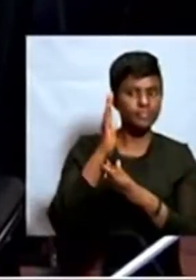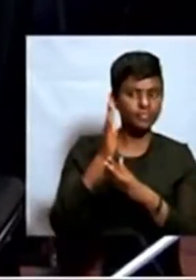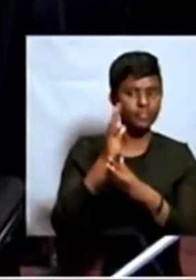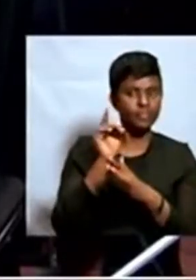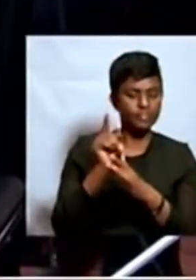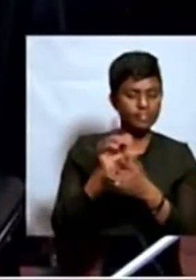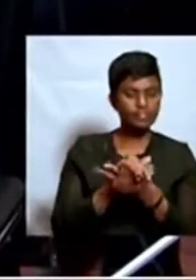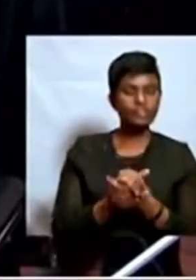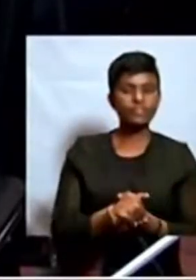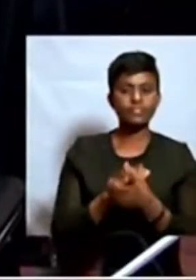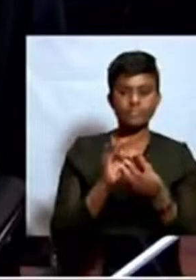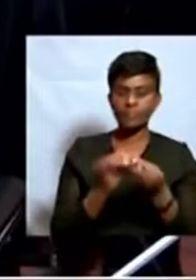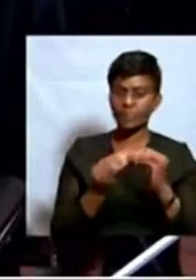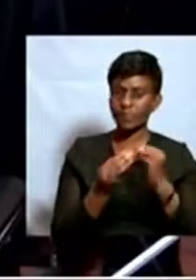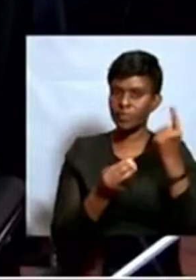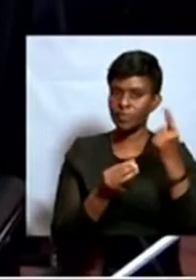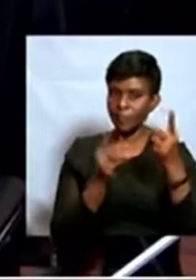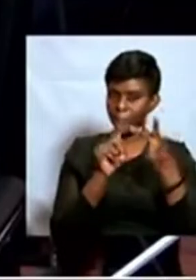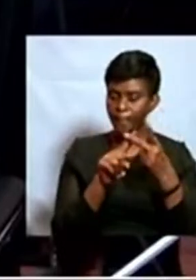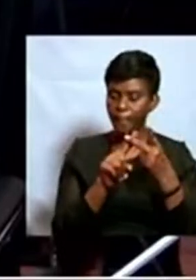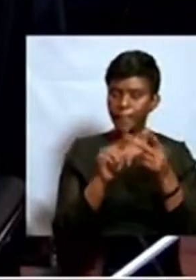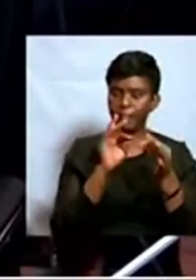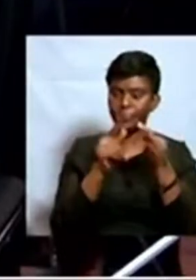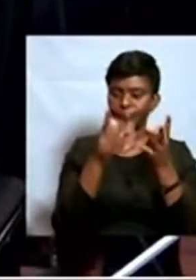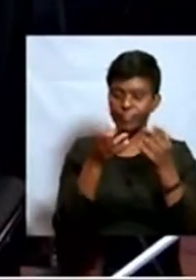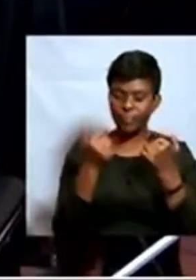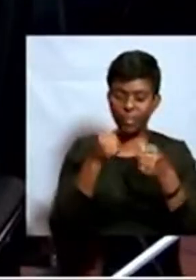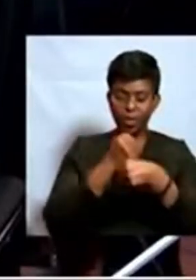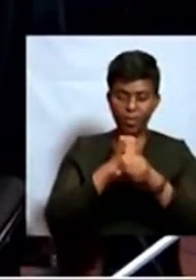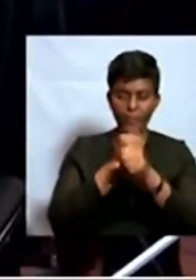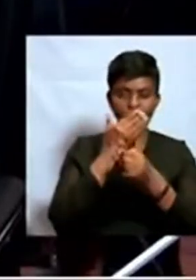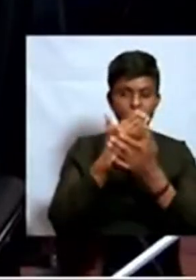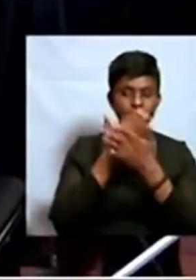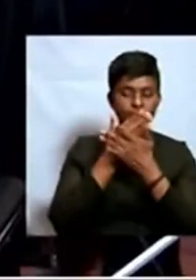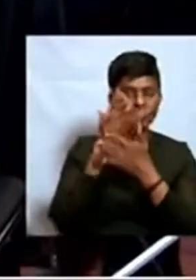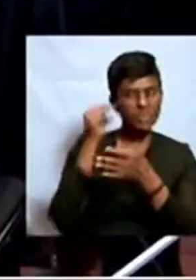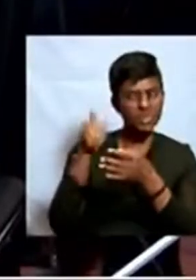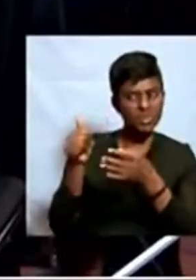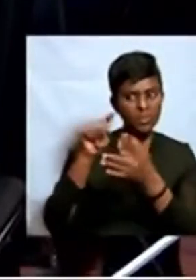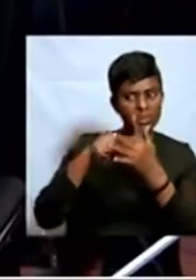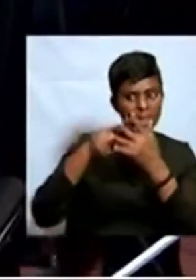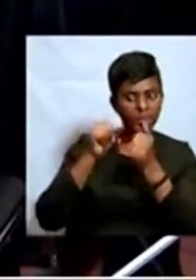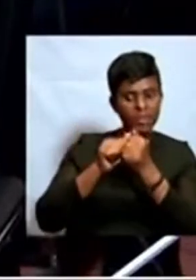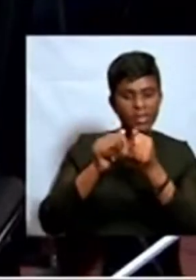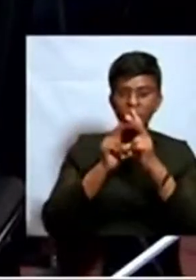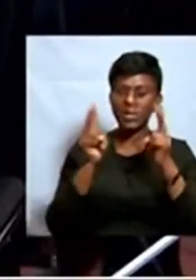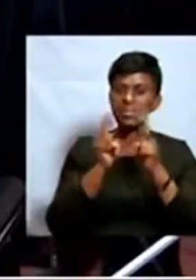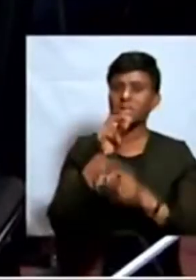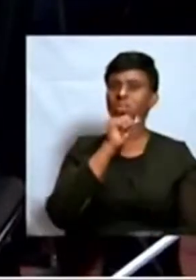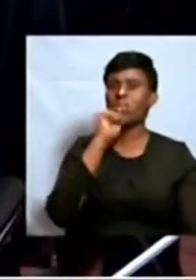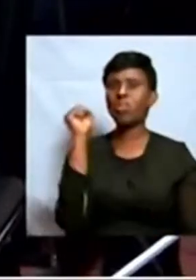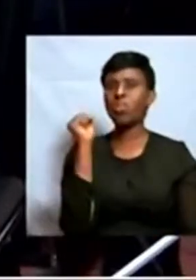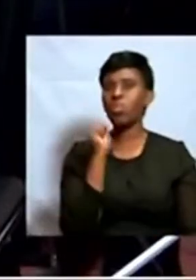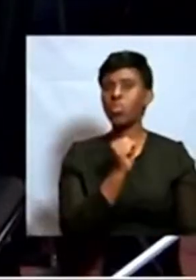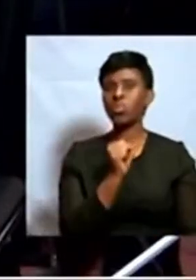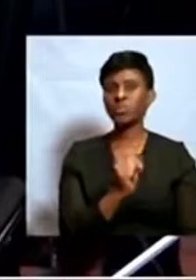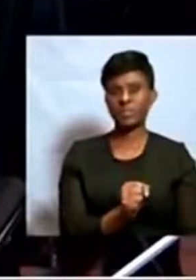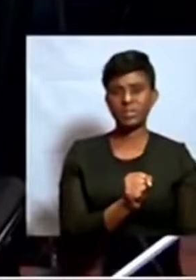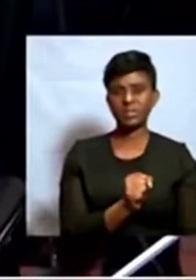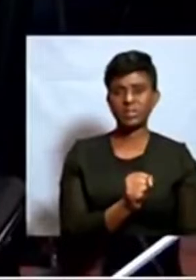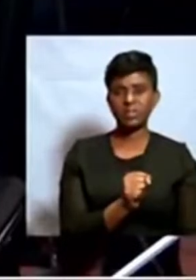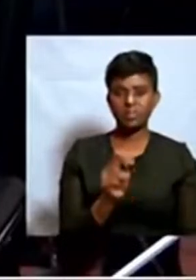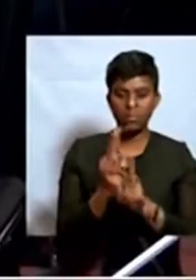That's number one. Number two, also, if you want to make it attractive, why would you start with the very old,